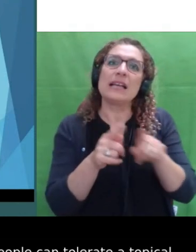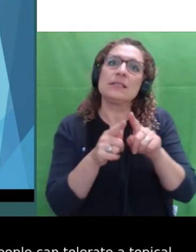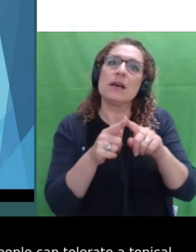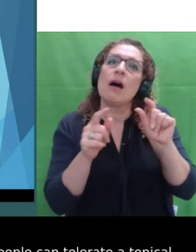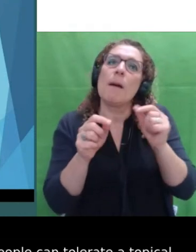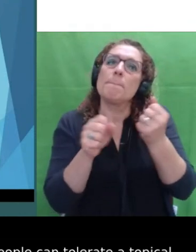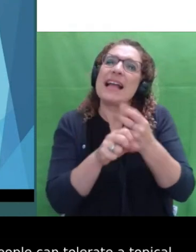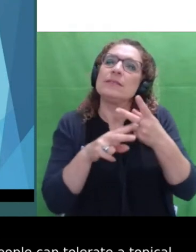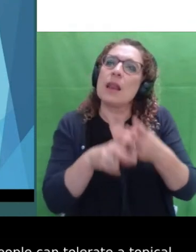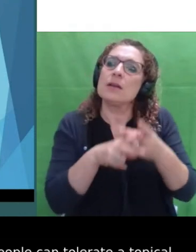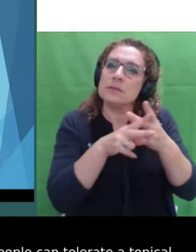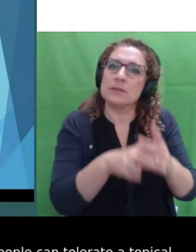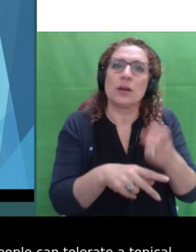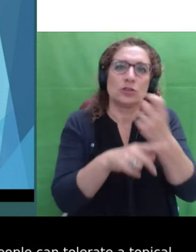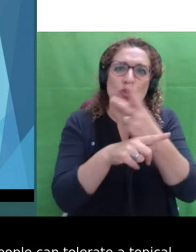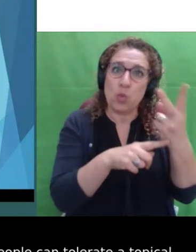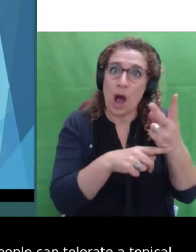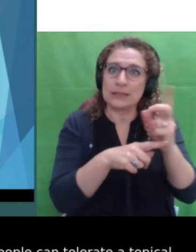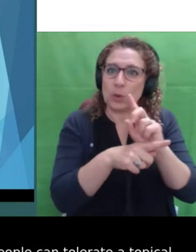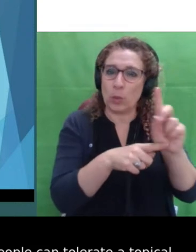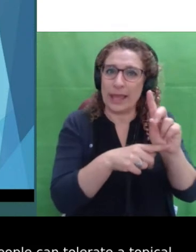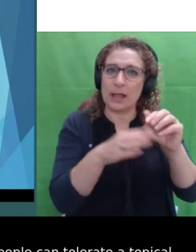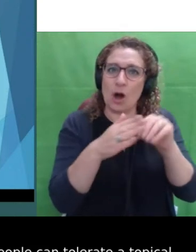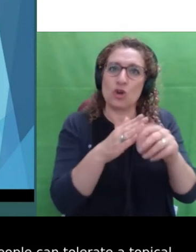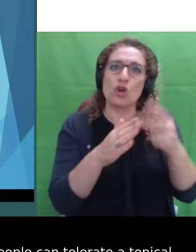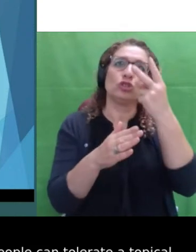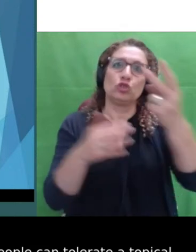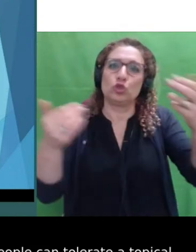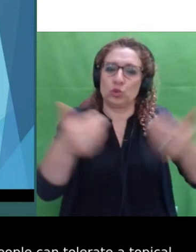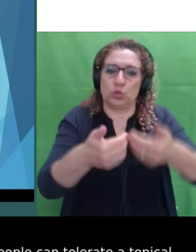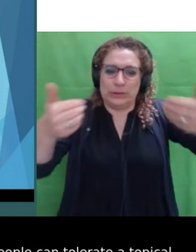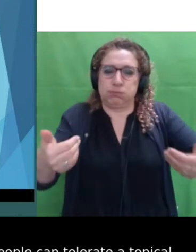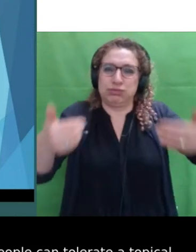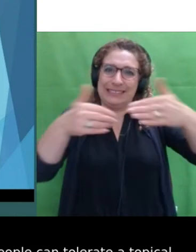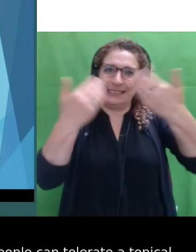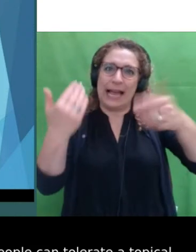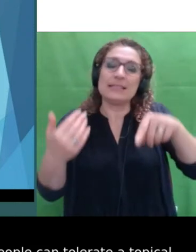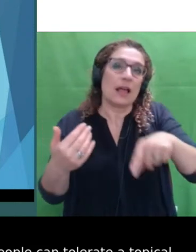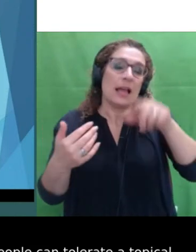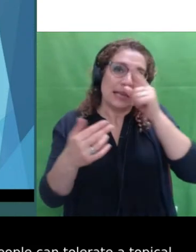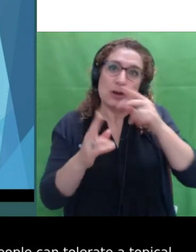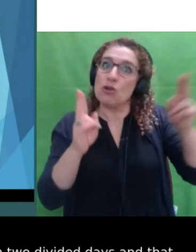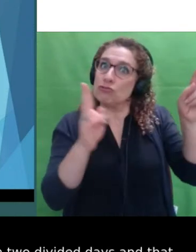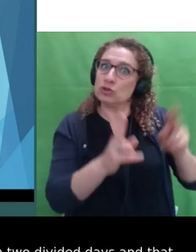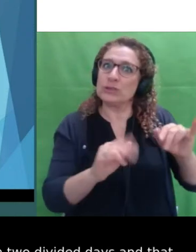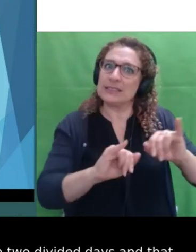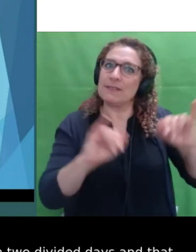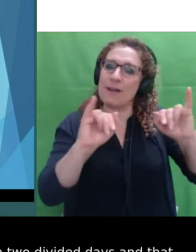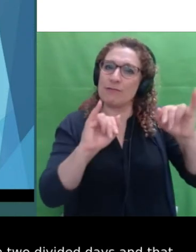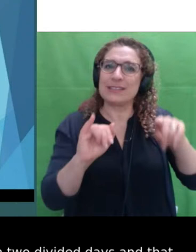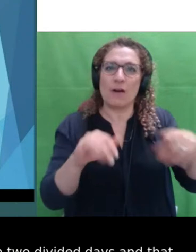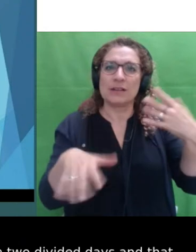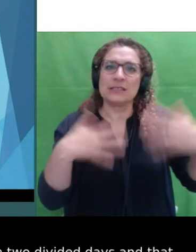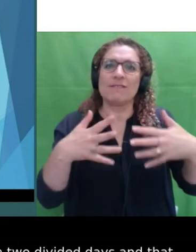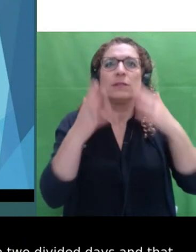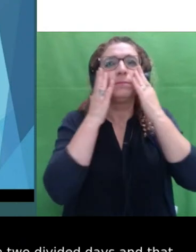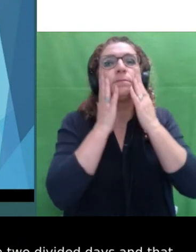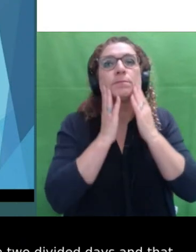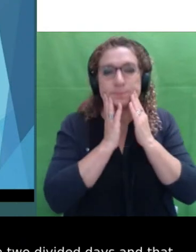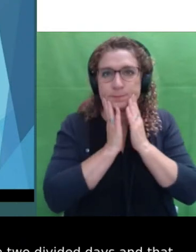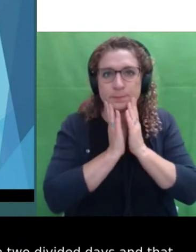a week on two divided days and that can really reduce severity of difficult facial eczema